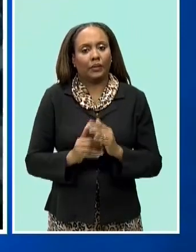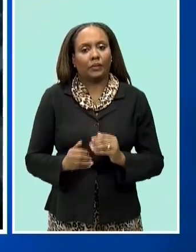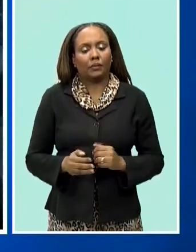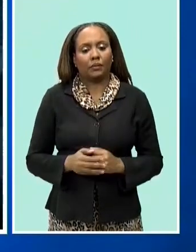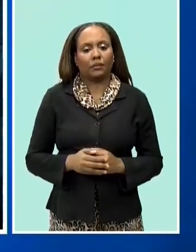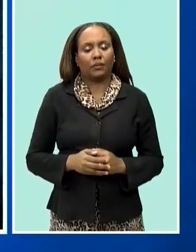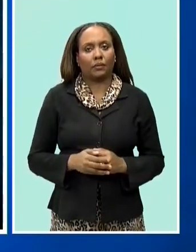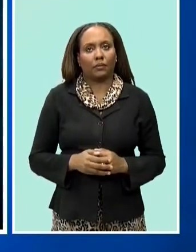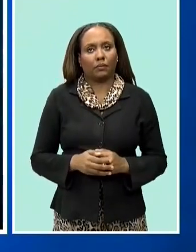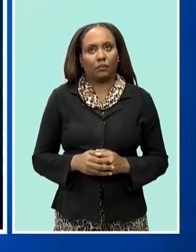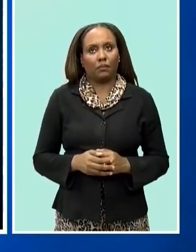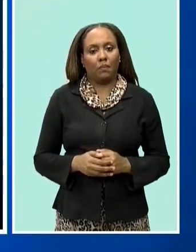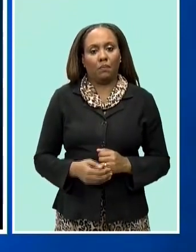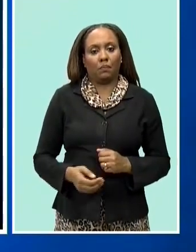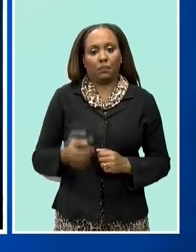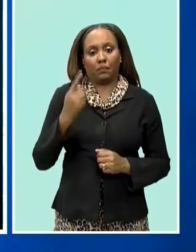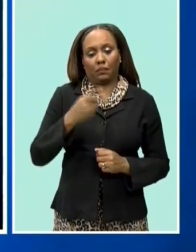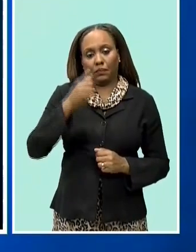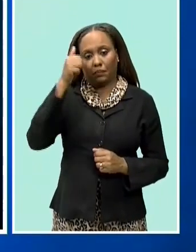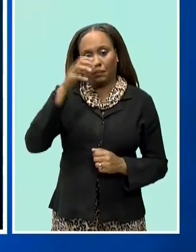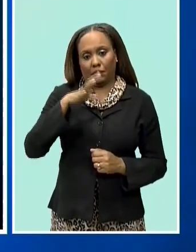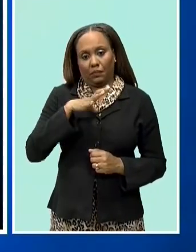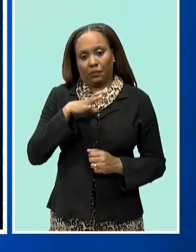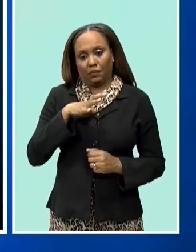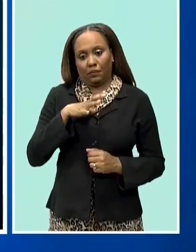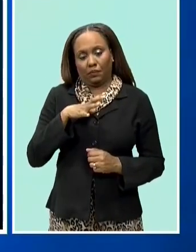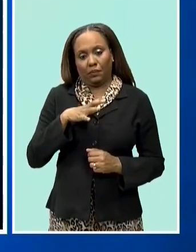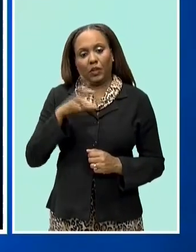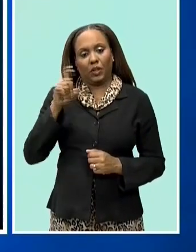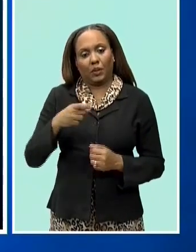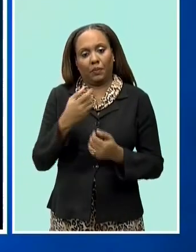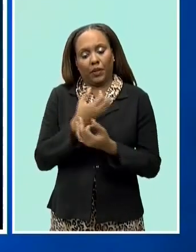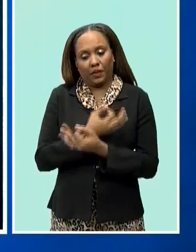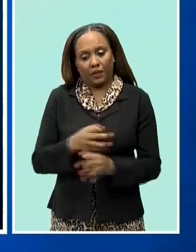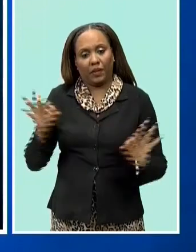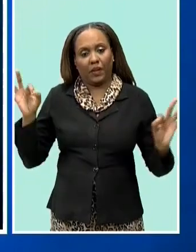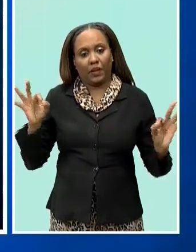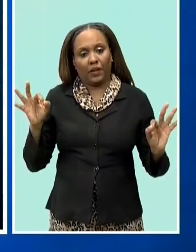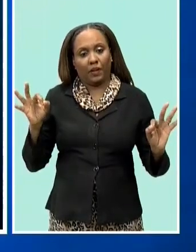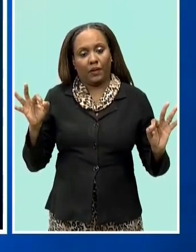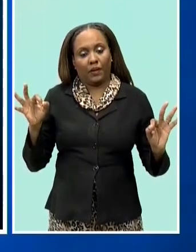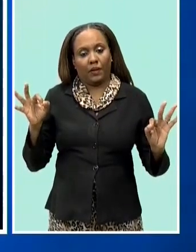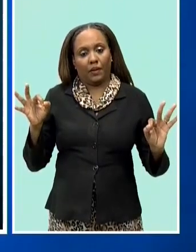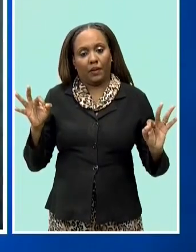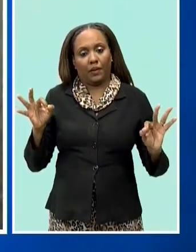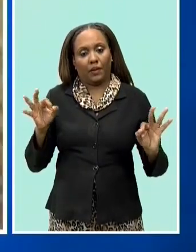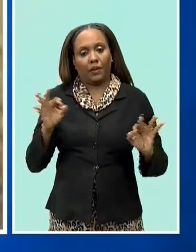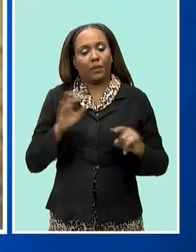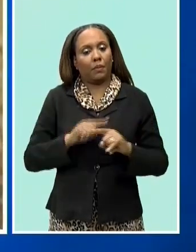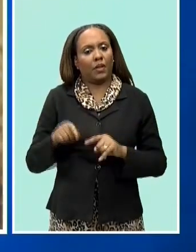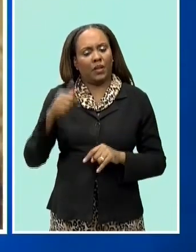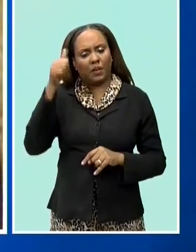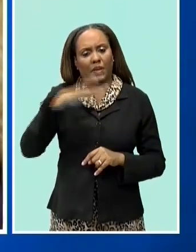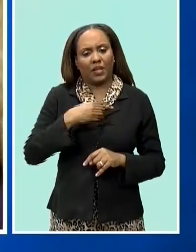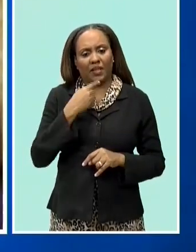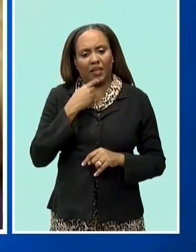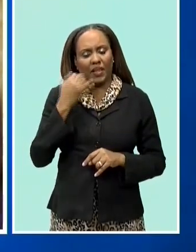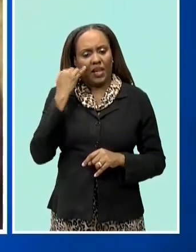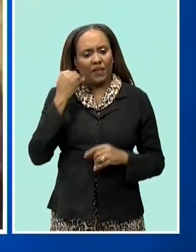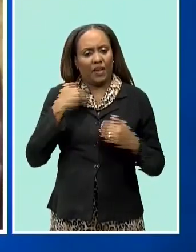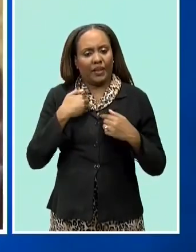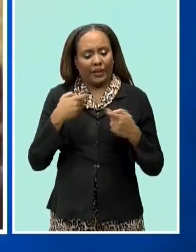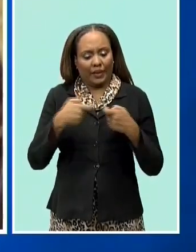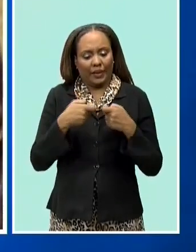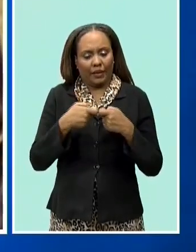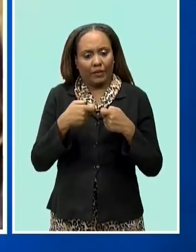a convicted sex offender, was met with criticism recently after he successfully argued that wearing an electronic monitoring device as